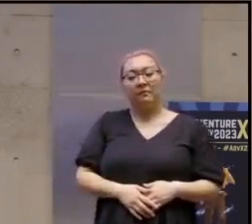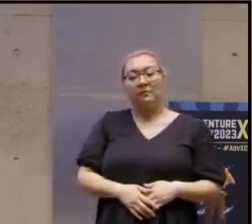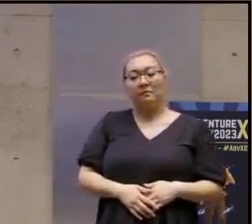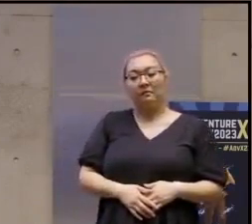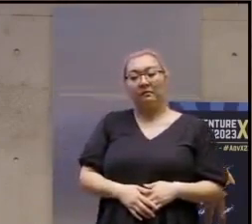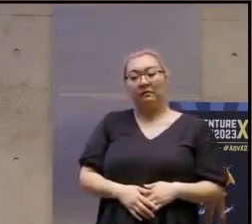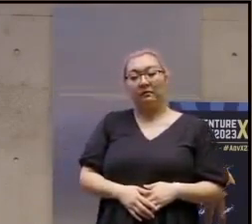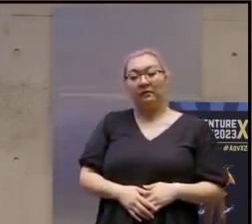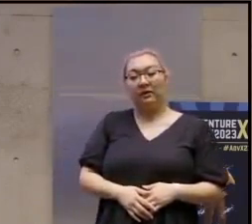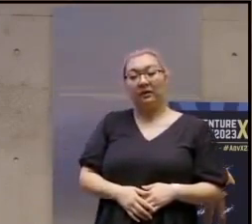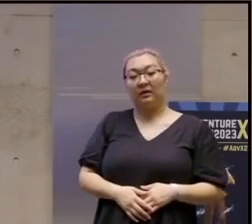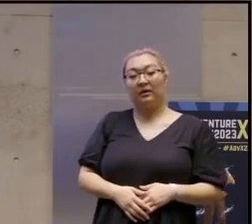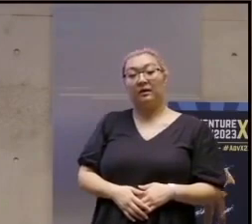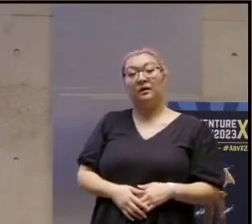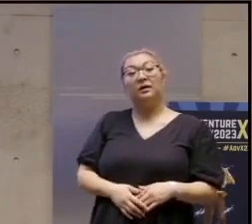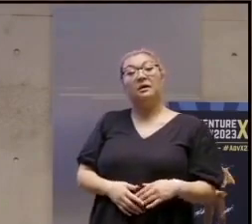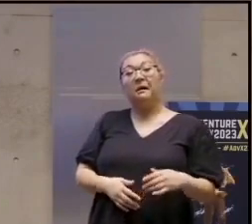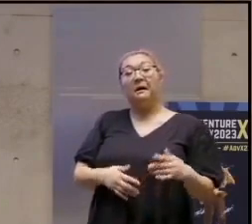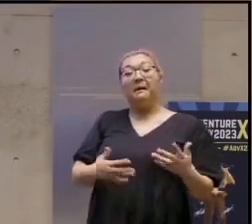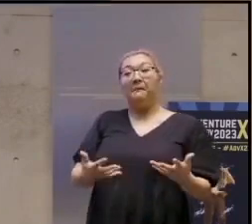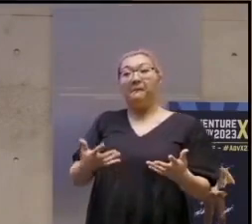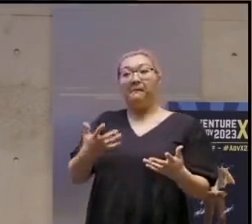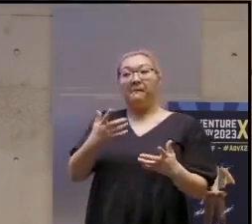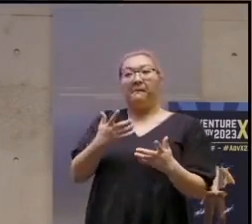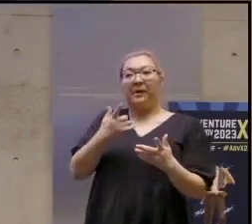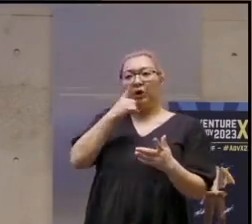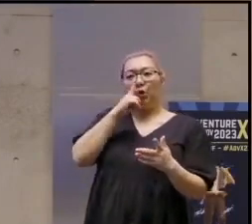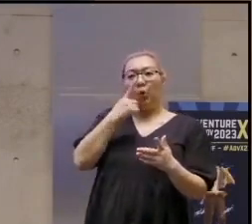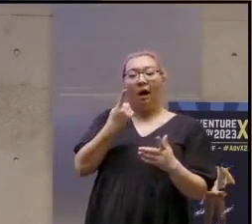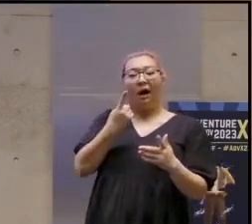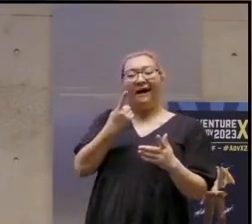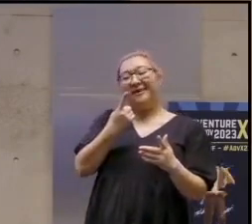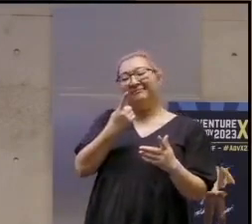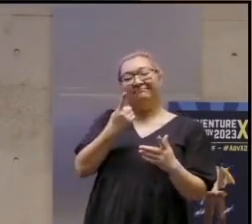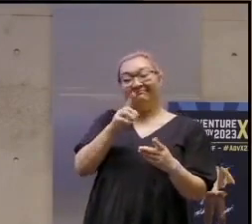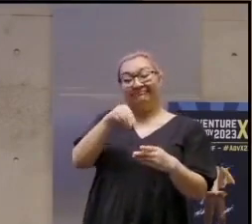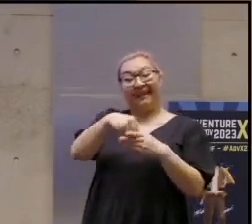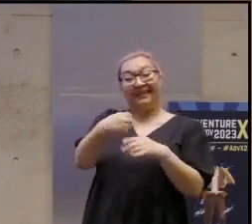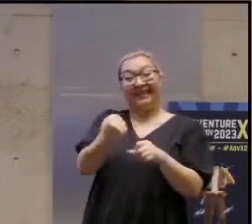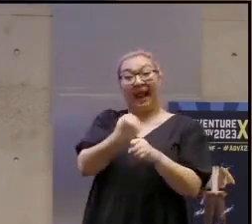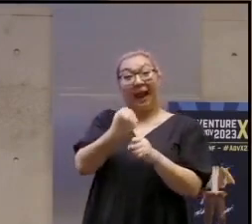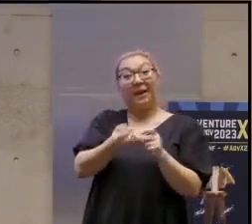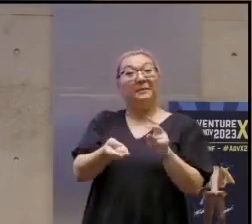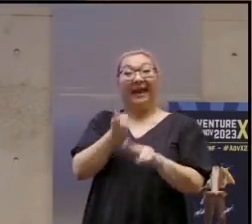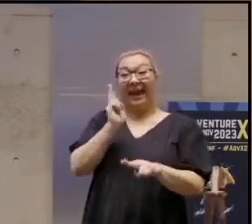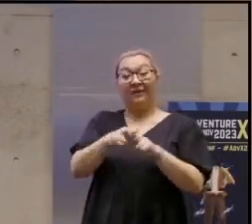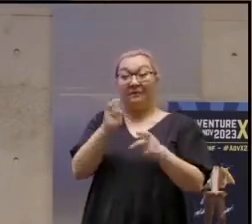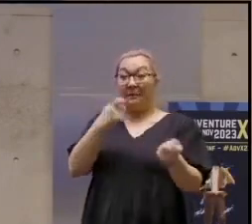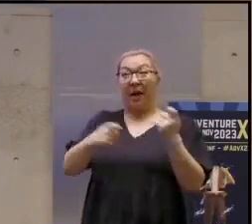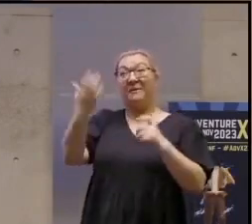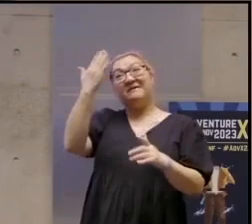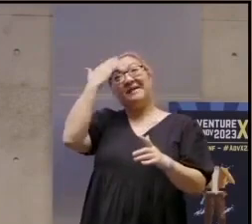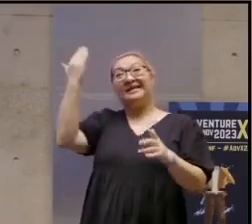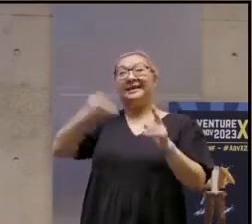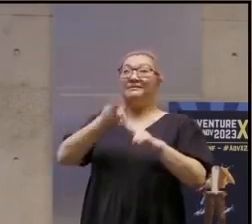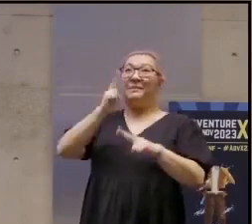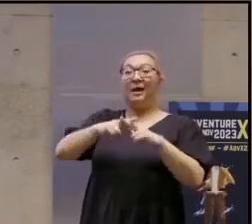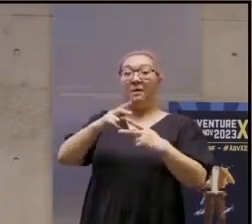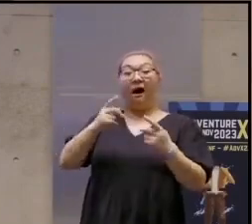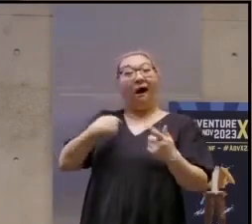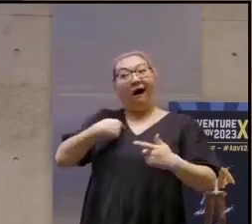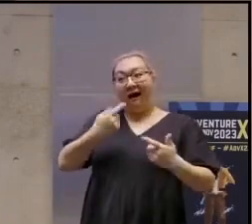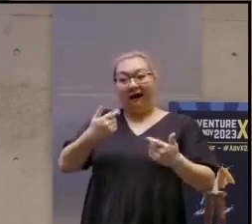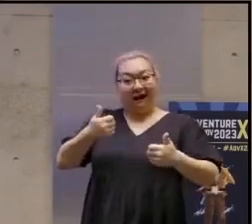morning. But you can't do that. You can't magically cure Alzheimer's disease, because there isn't one, and it wouldn't be that well received by